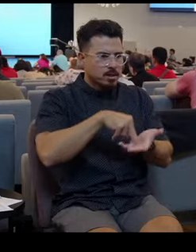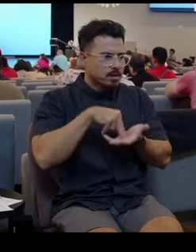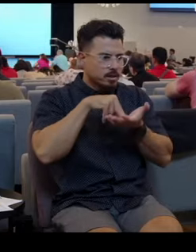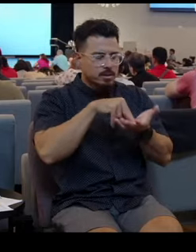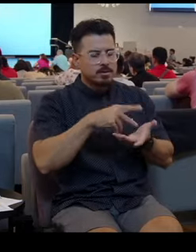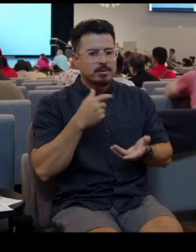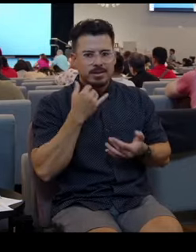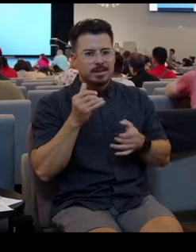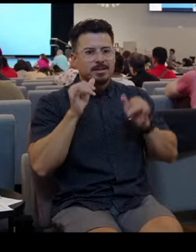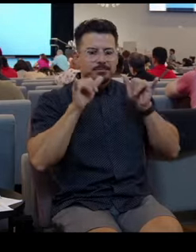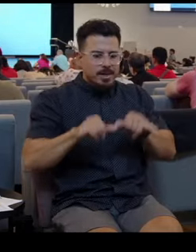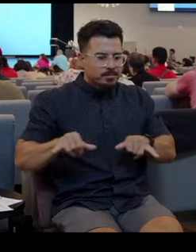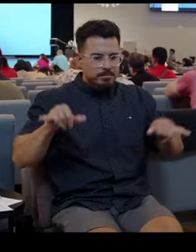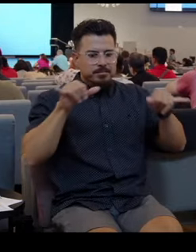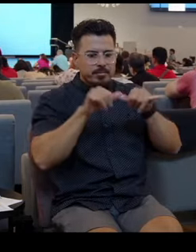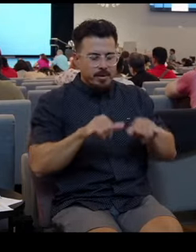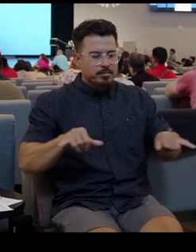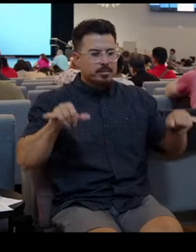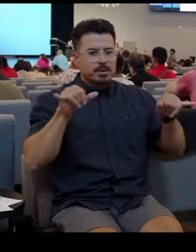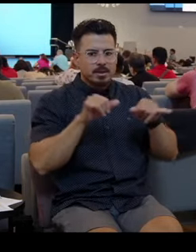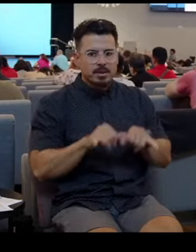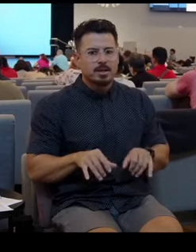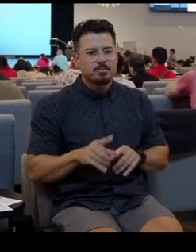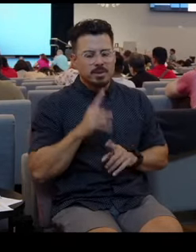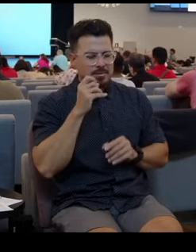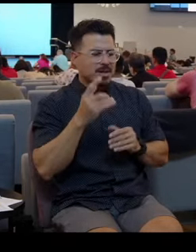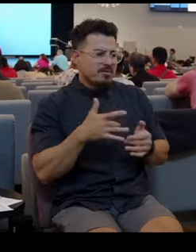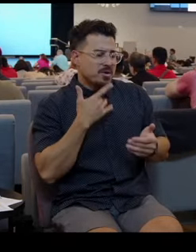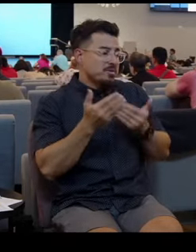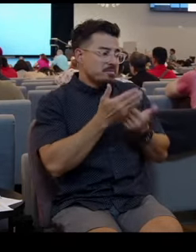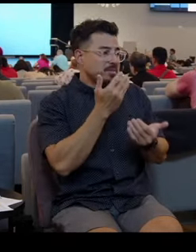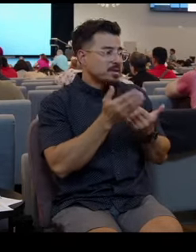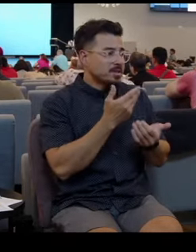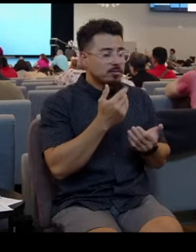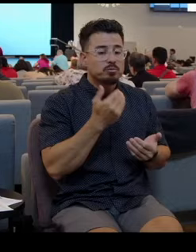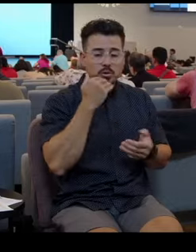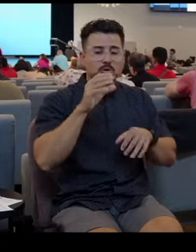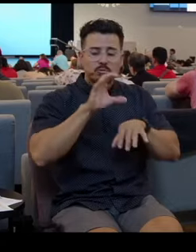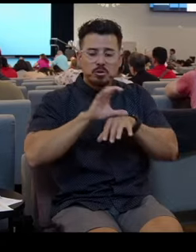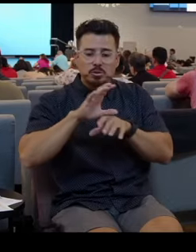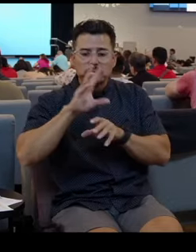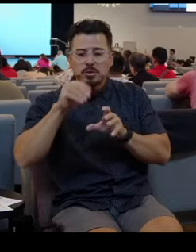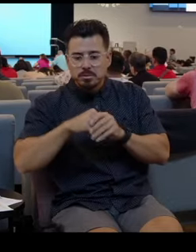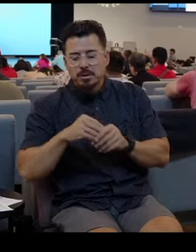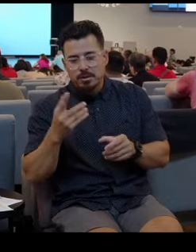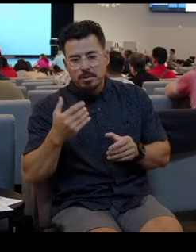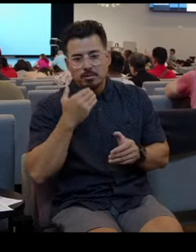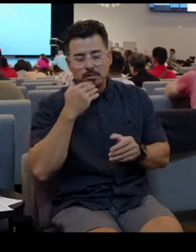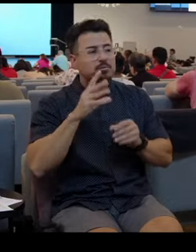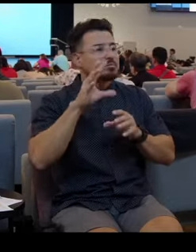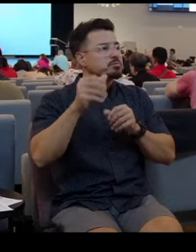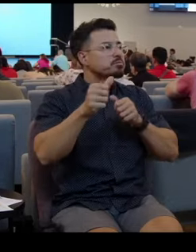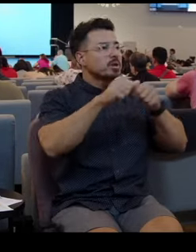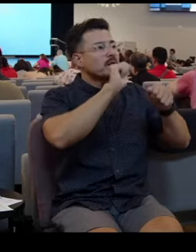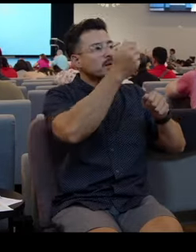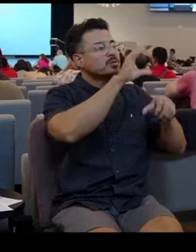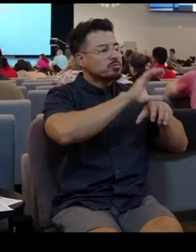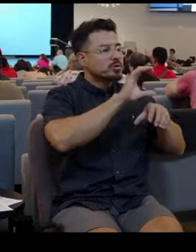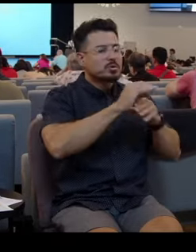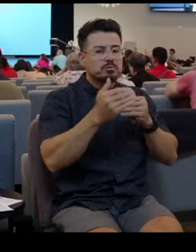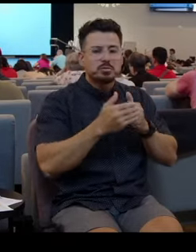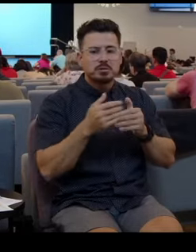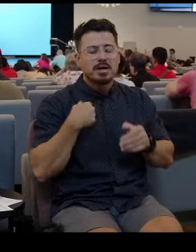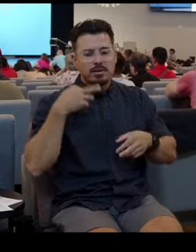phase. And it's easier now. We have a great fellowship. We have great area-wide events. We have strong preachers come in